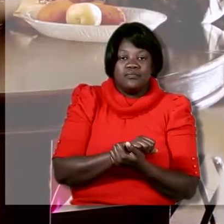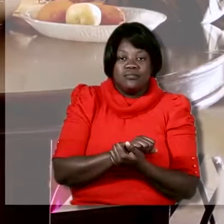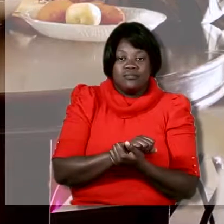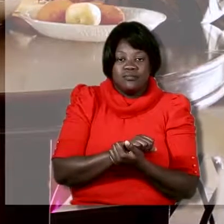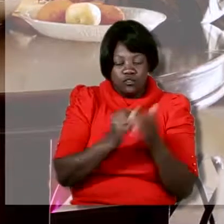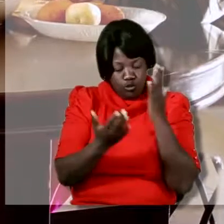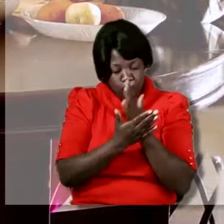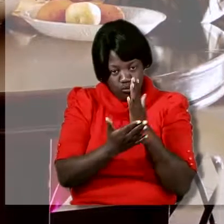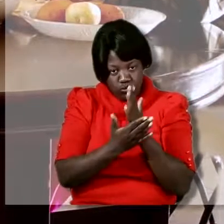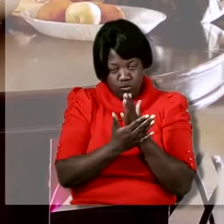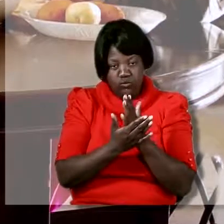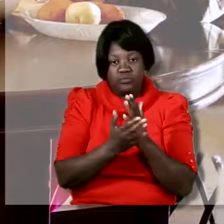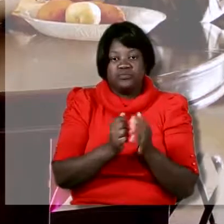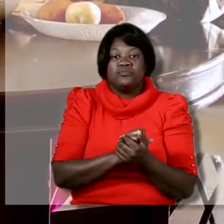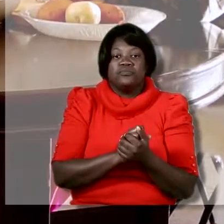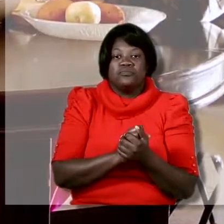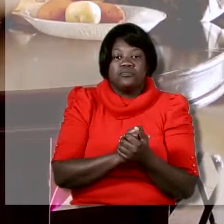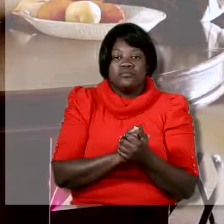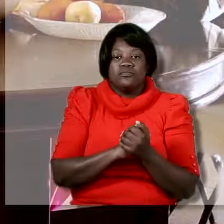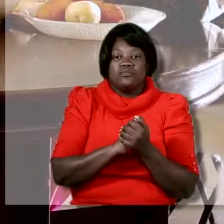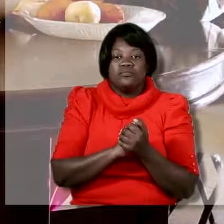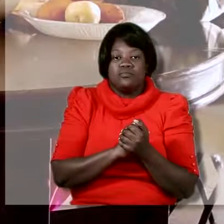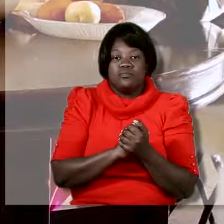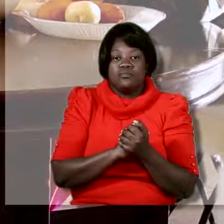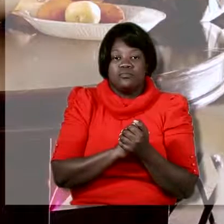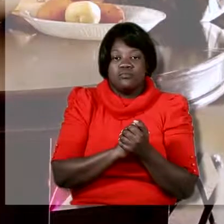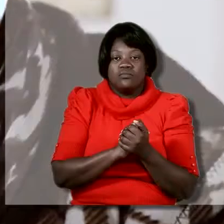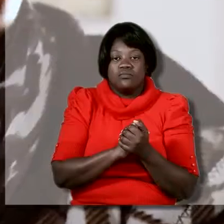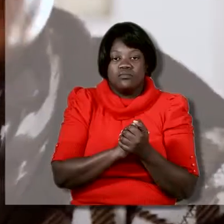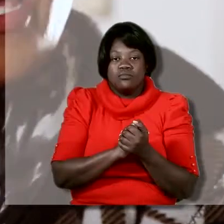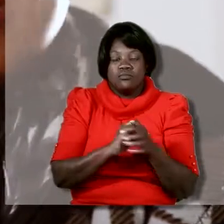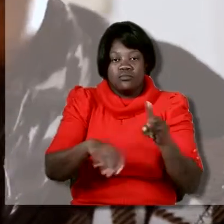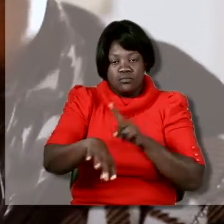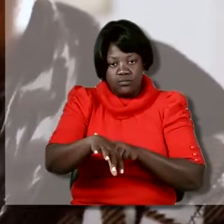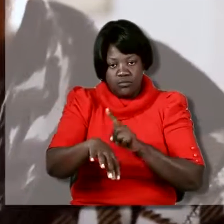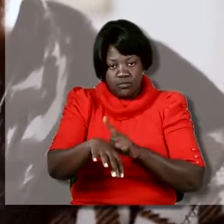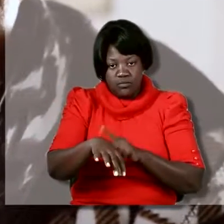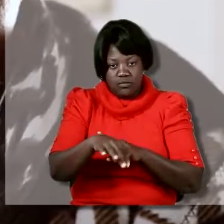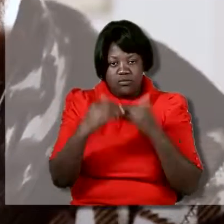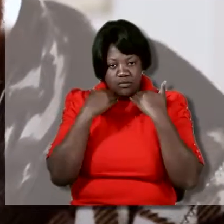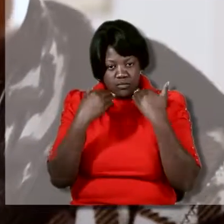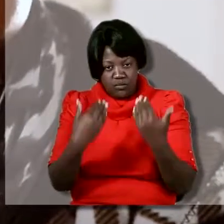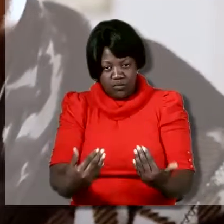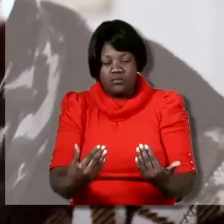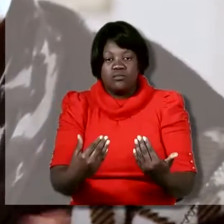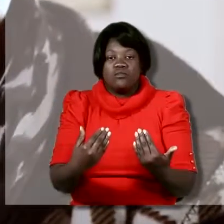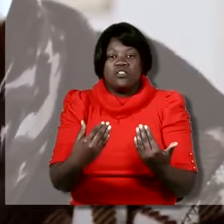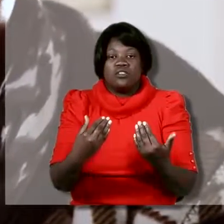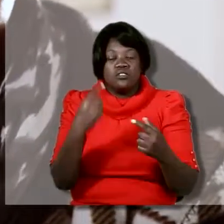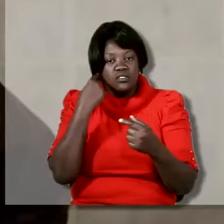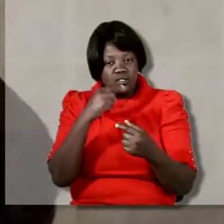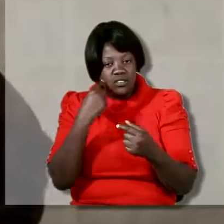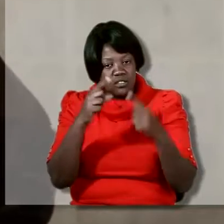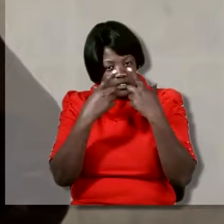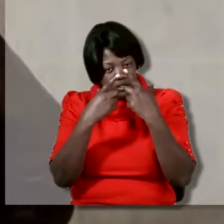right, of course. Tenses are the core of English grammar. If you cannot use them correctly, it is as if you don't speak